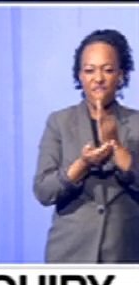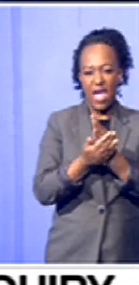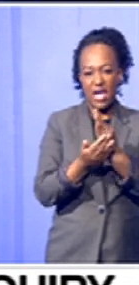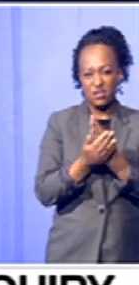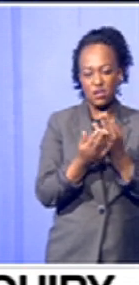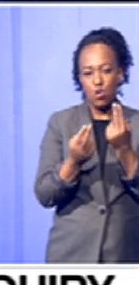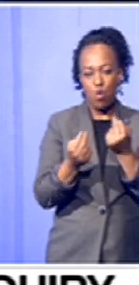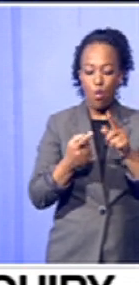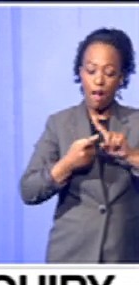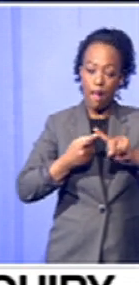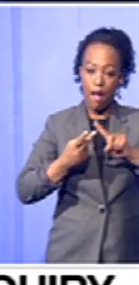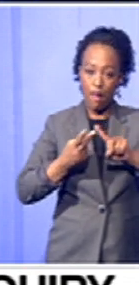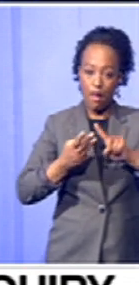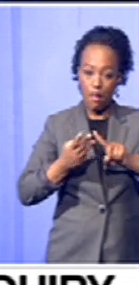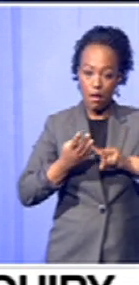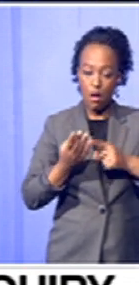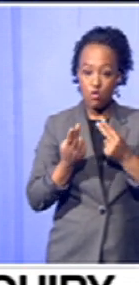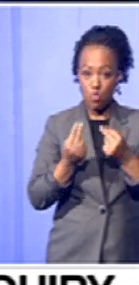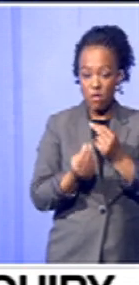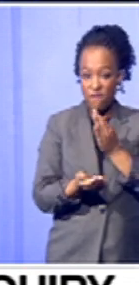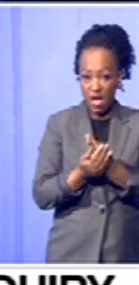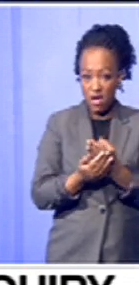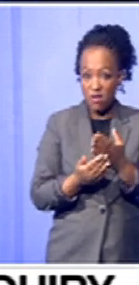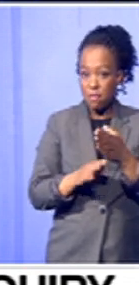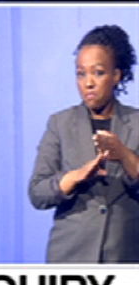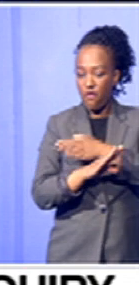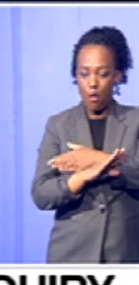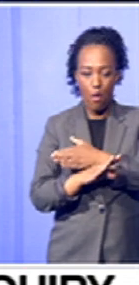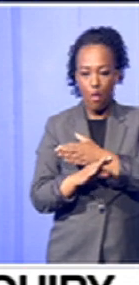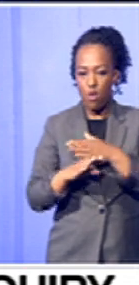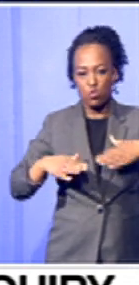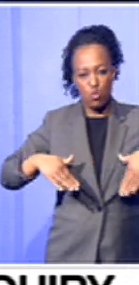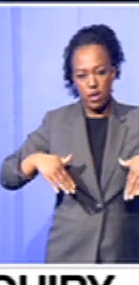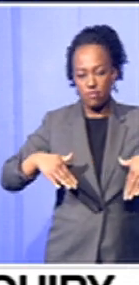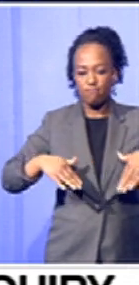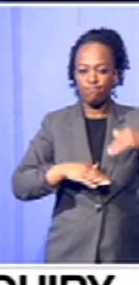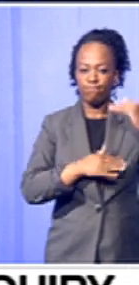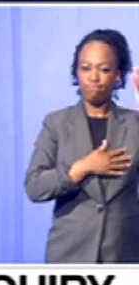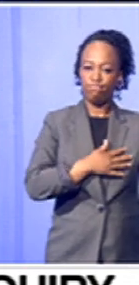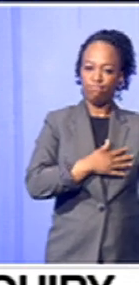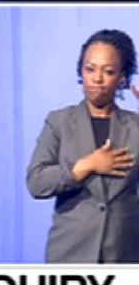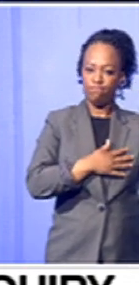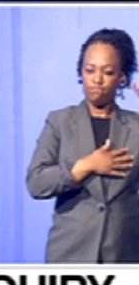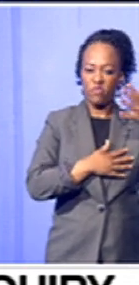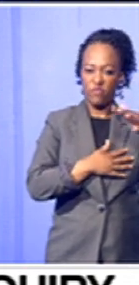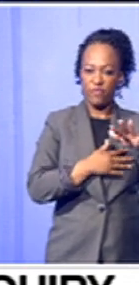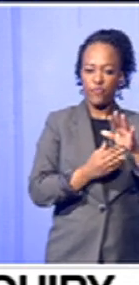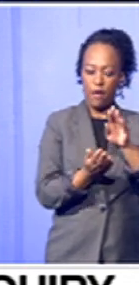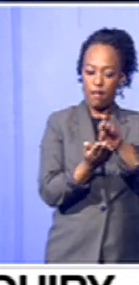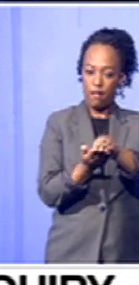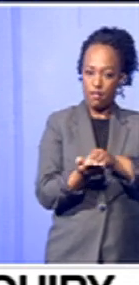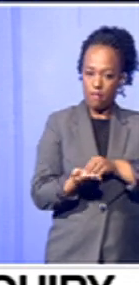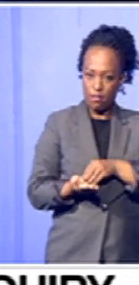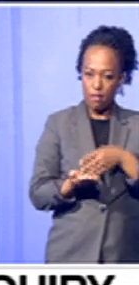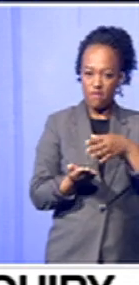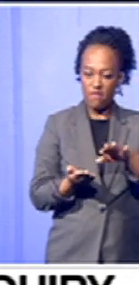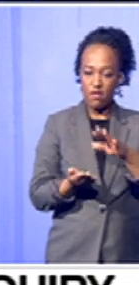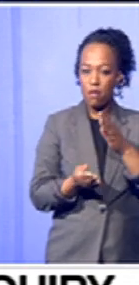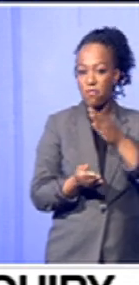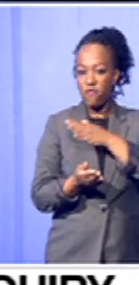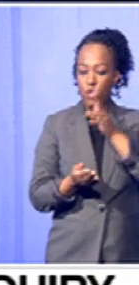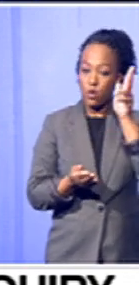not been tabled before the three justices that are being hearing that